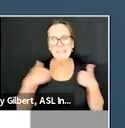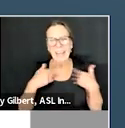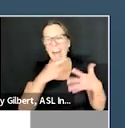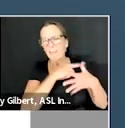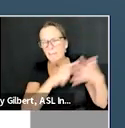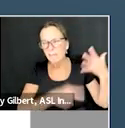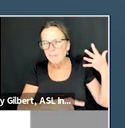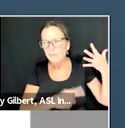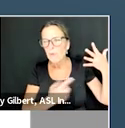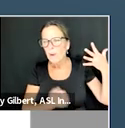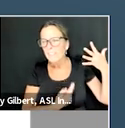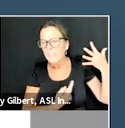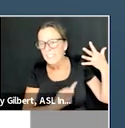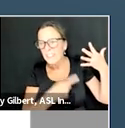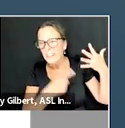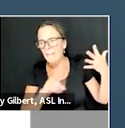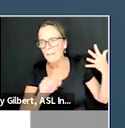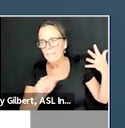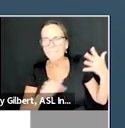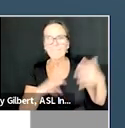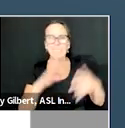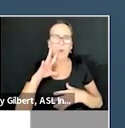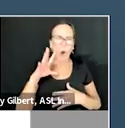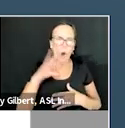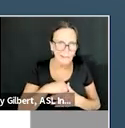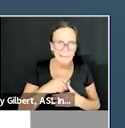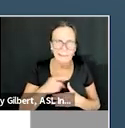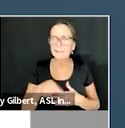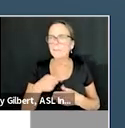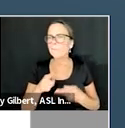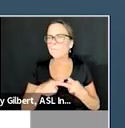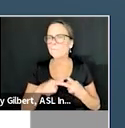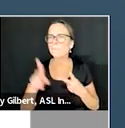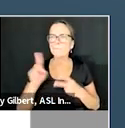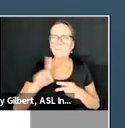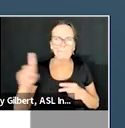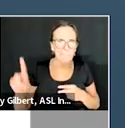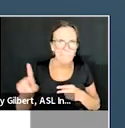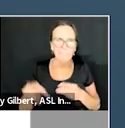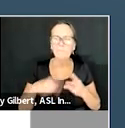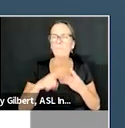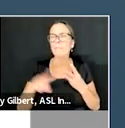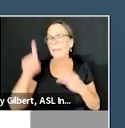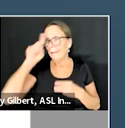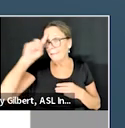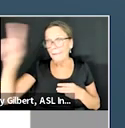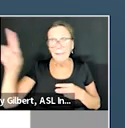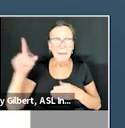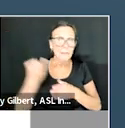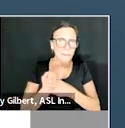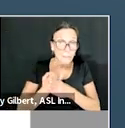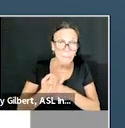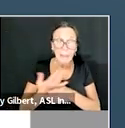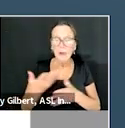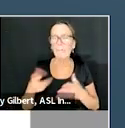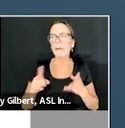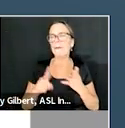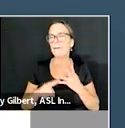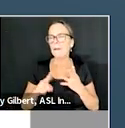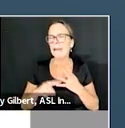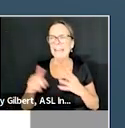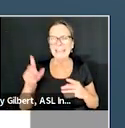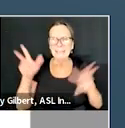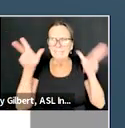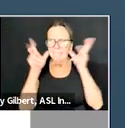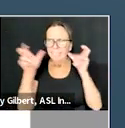these disabilities: autism, developmental delay, intellectual impairment, sensory